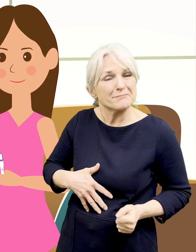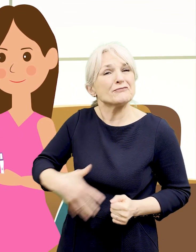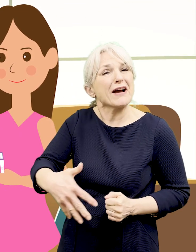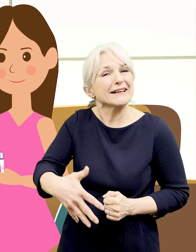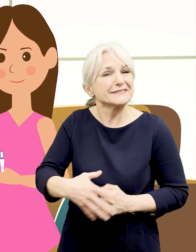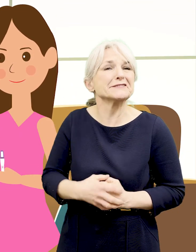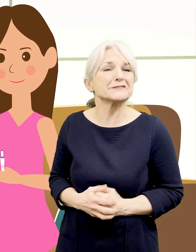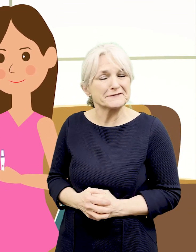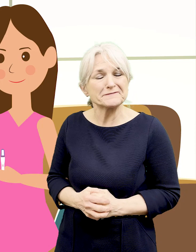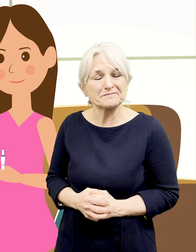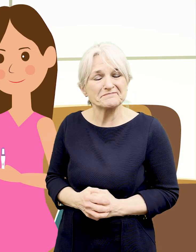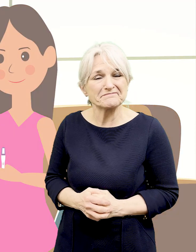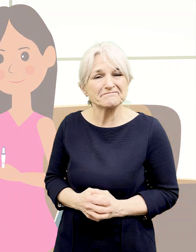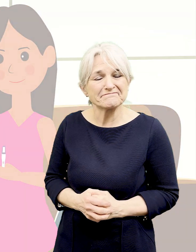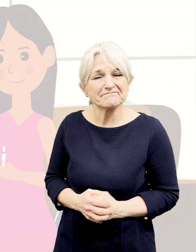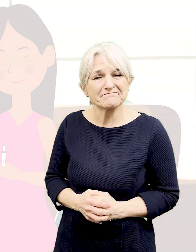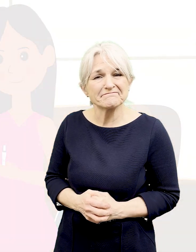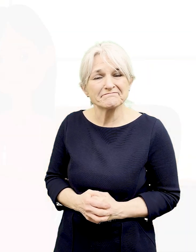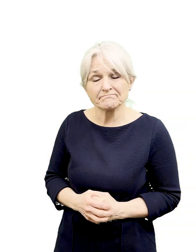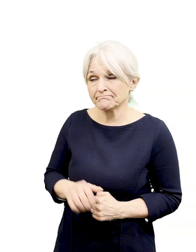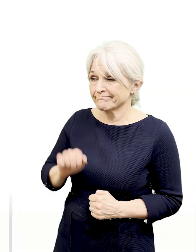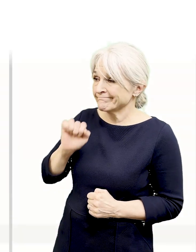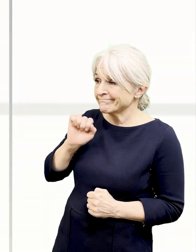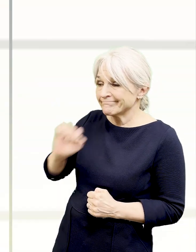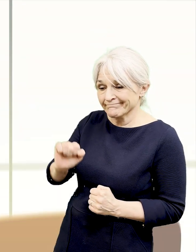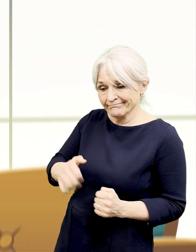Nia is expecting a baby.